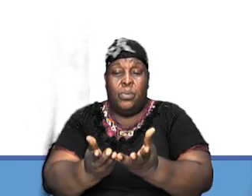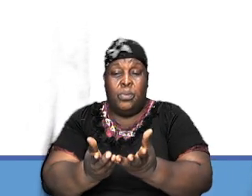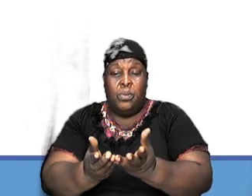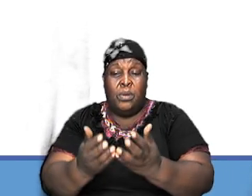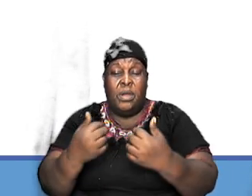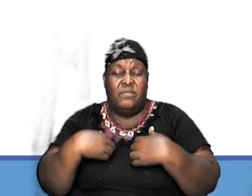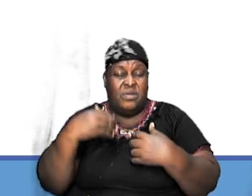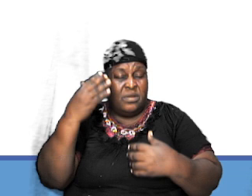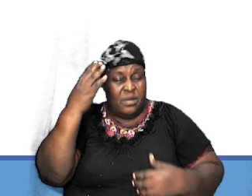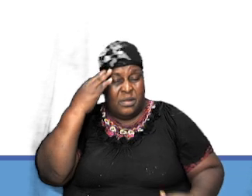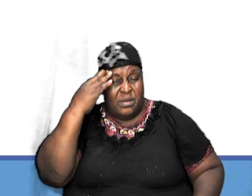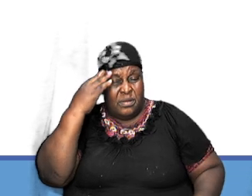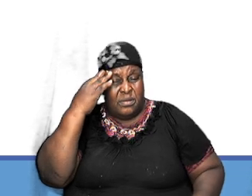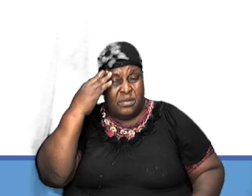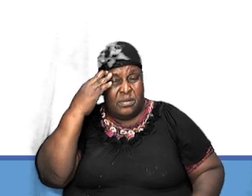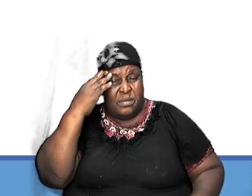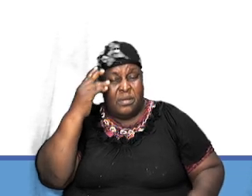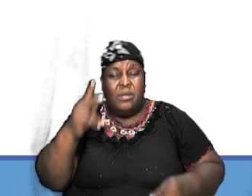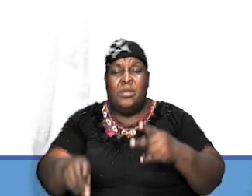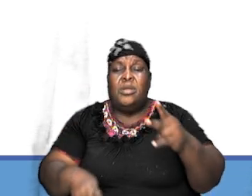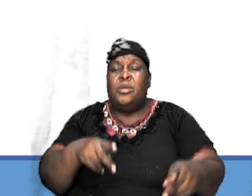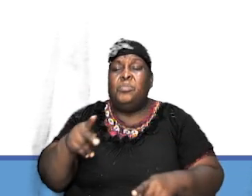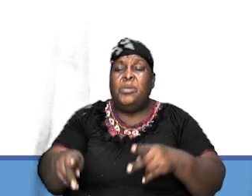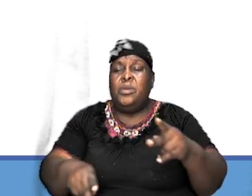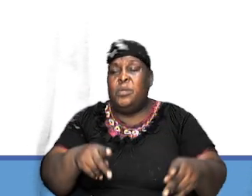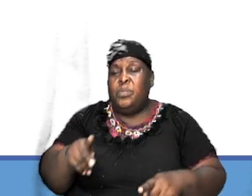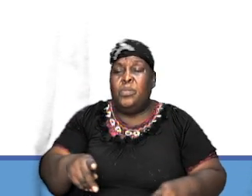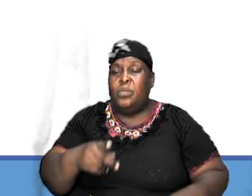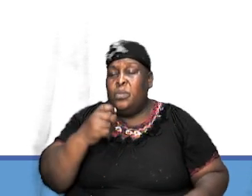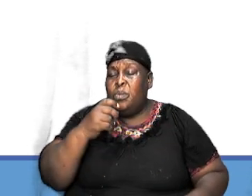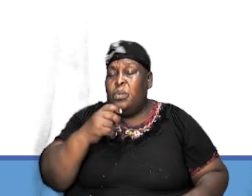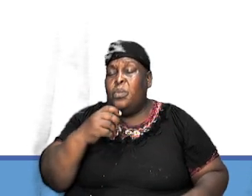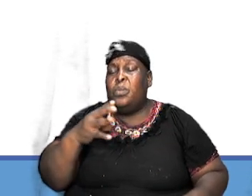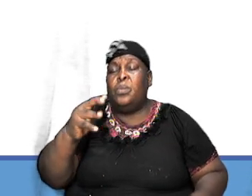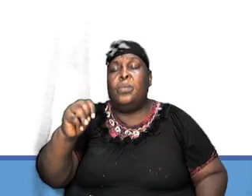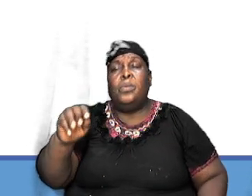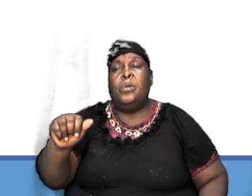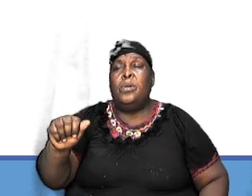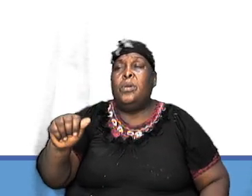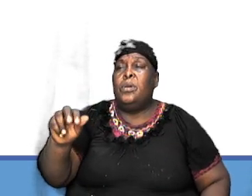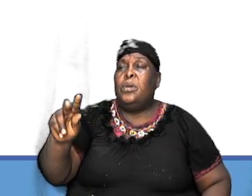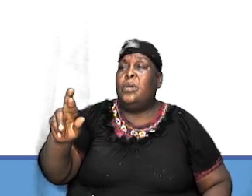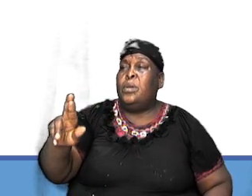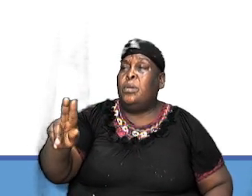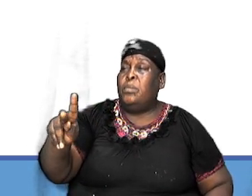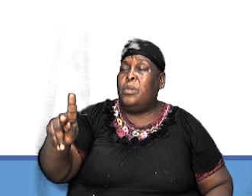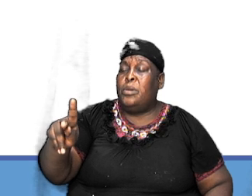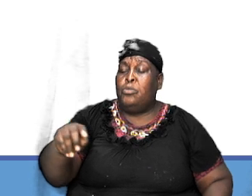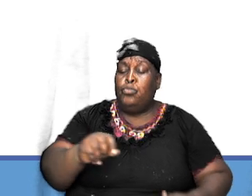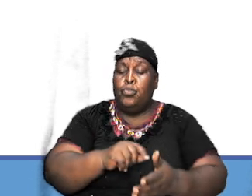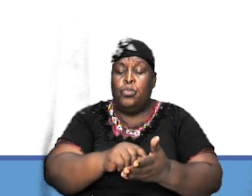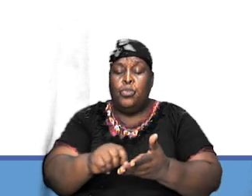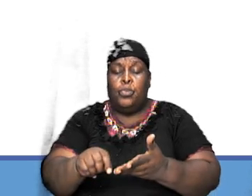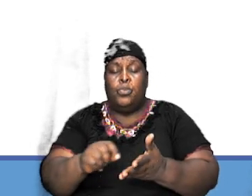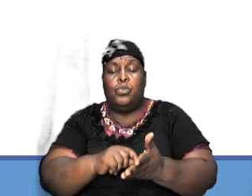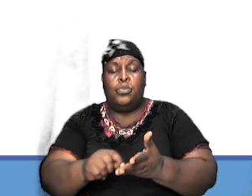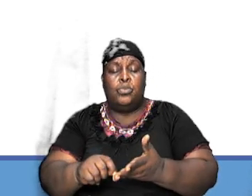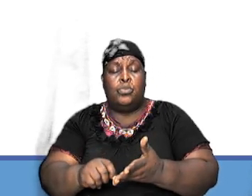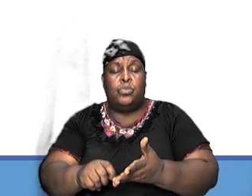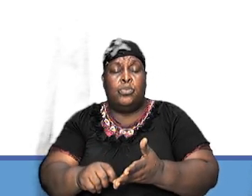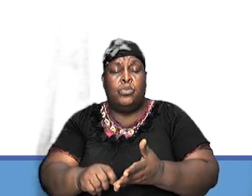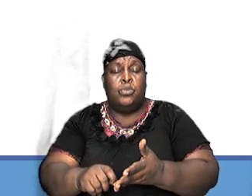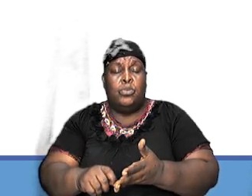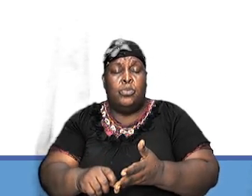the audience that he is writing to would not necessarily know some of these terminology. So he took the time out